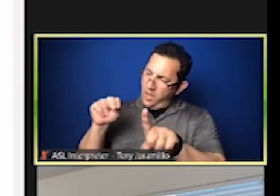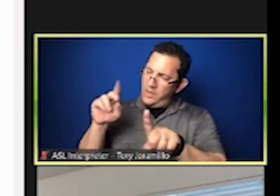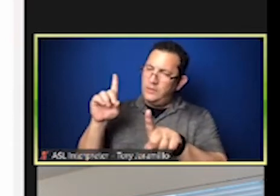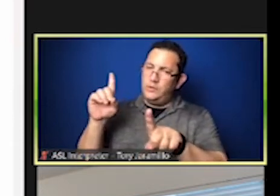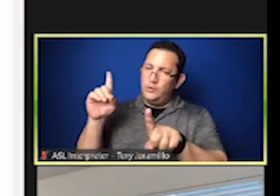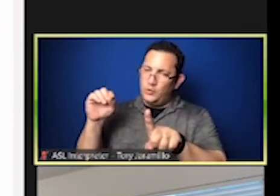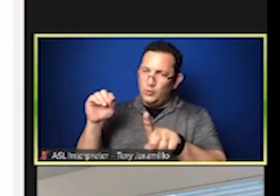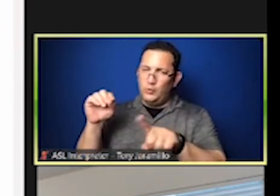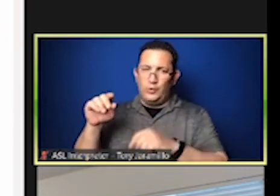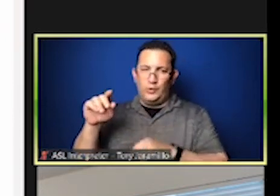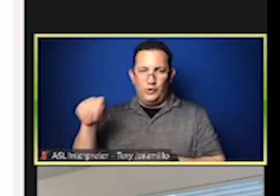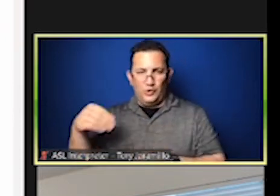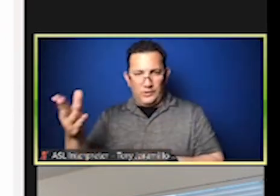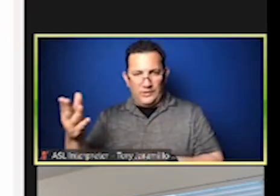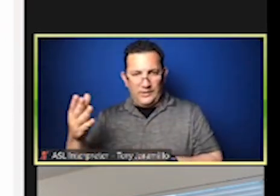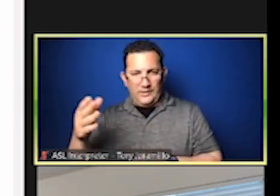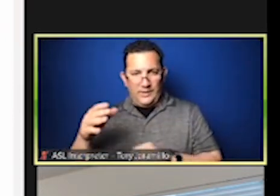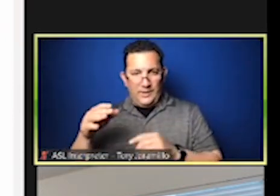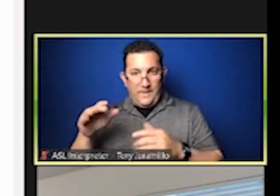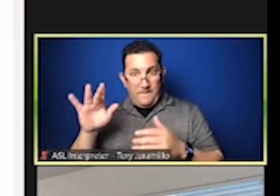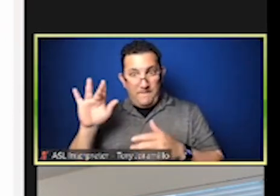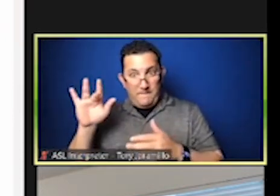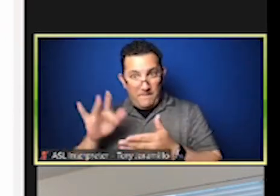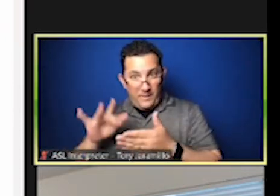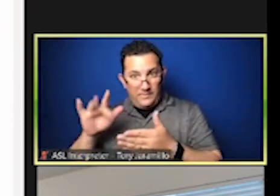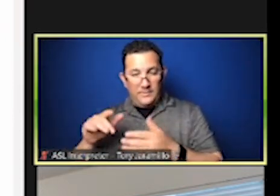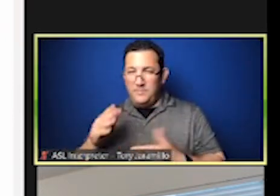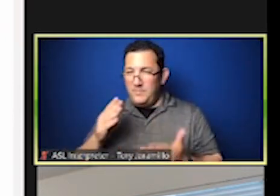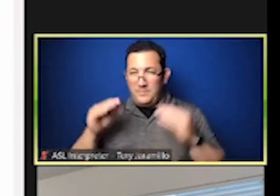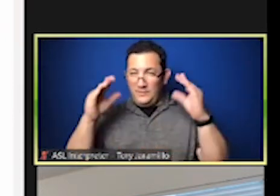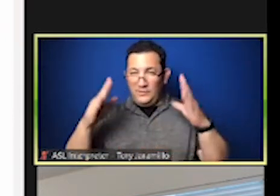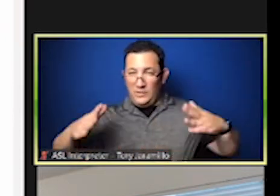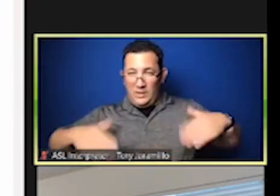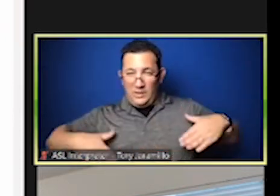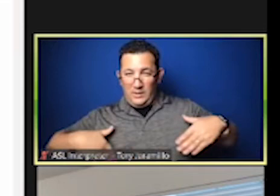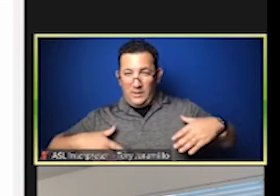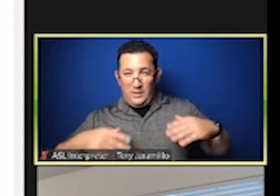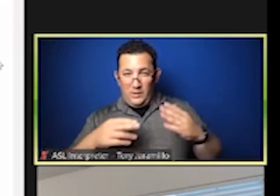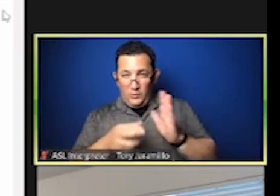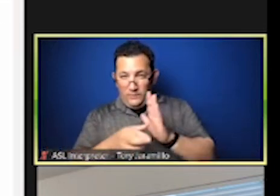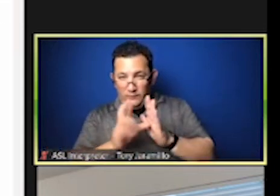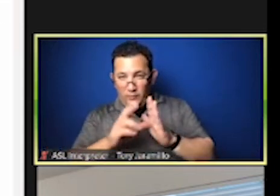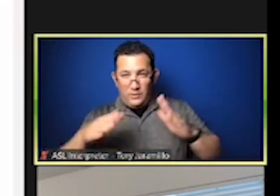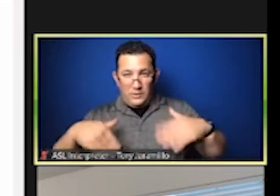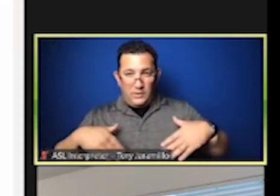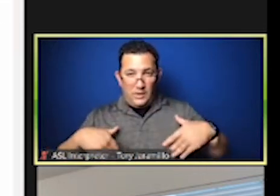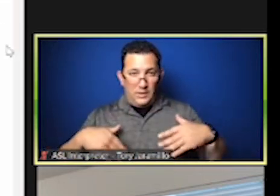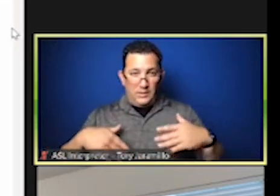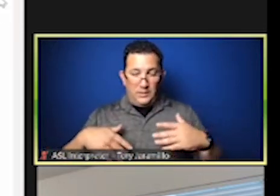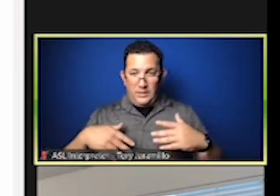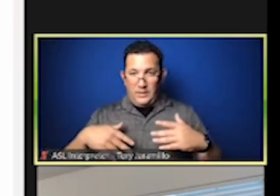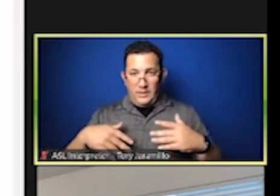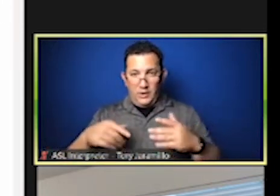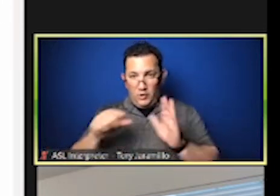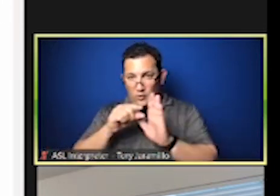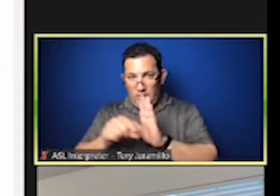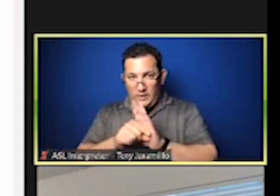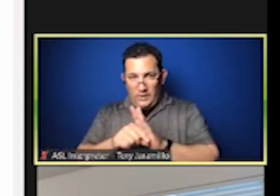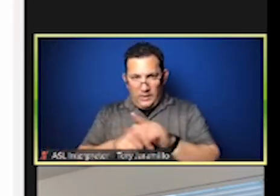If the teacher has not reviewed the assignment yet and graded it, this undo turn in button will be